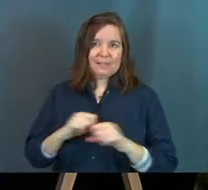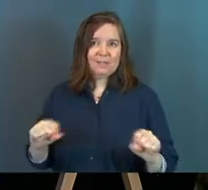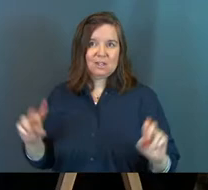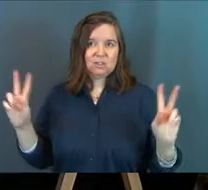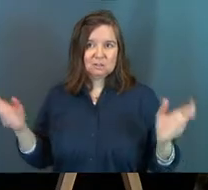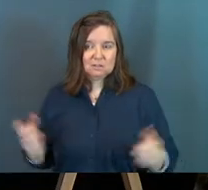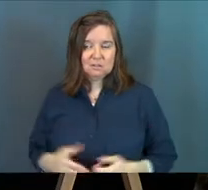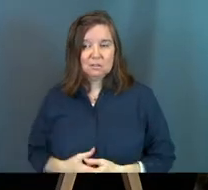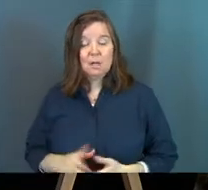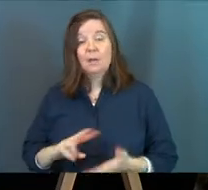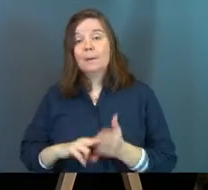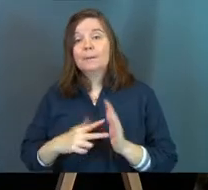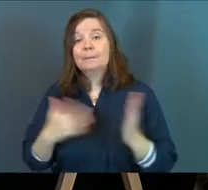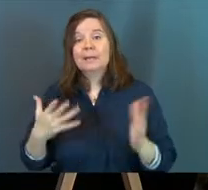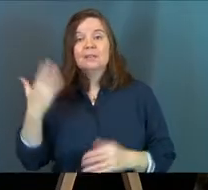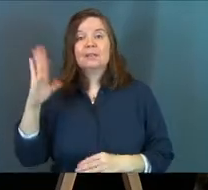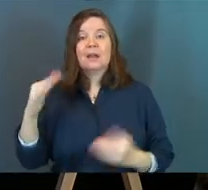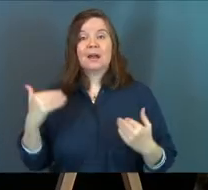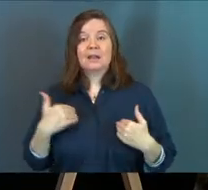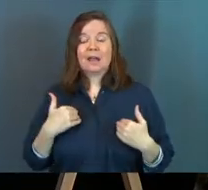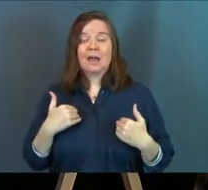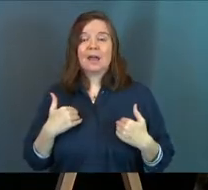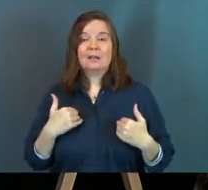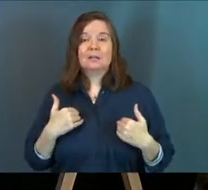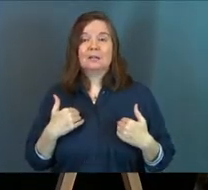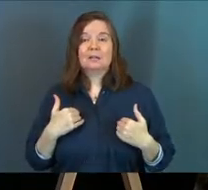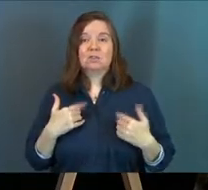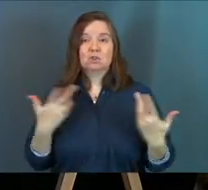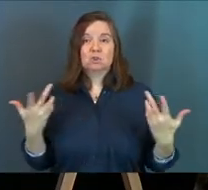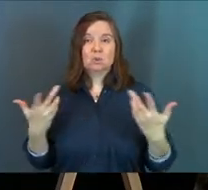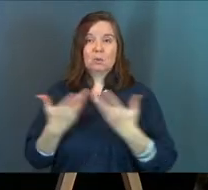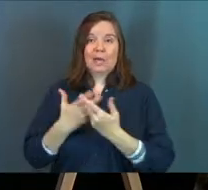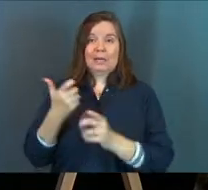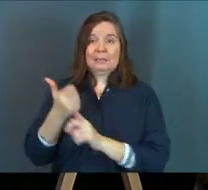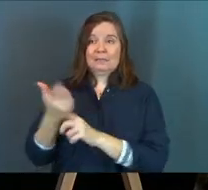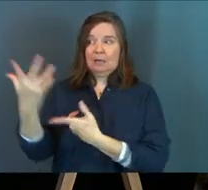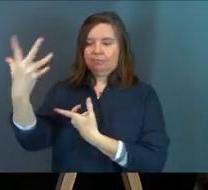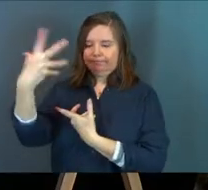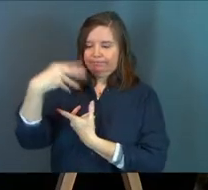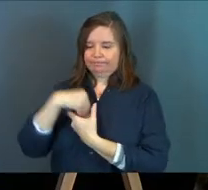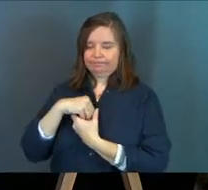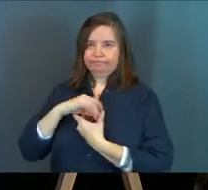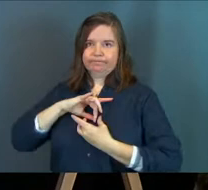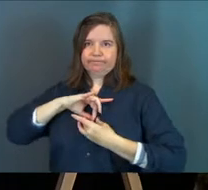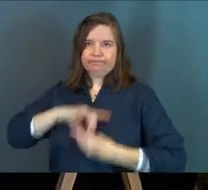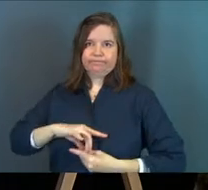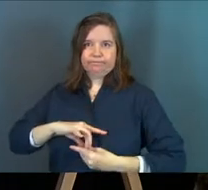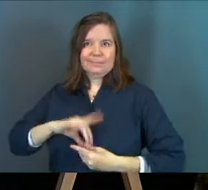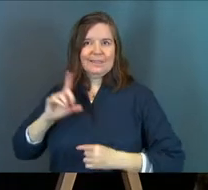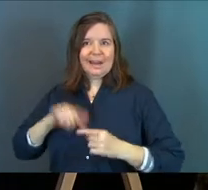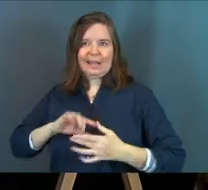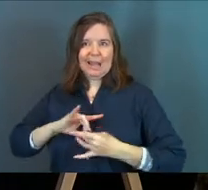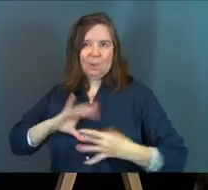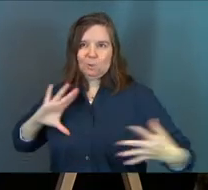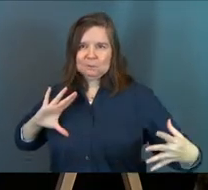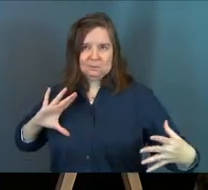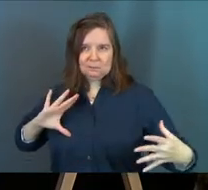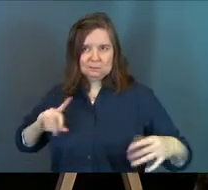salvation. What it means is that God has so united himself to my soul that I cannot lose